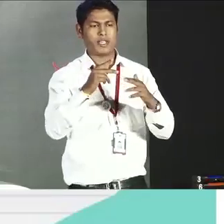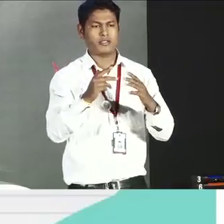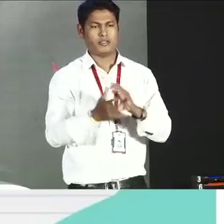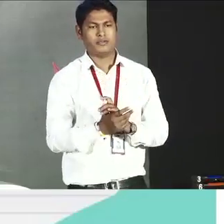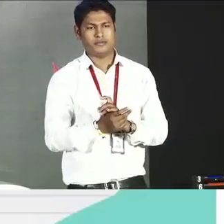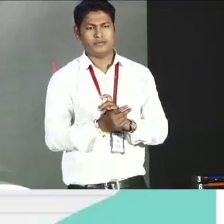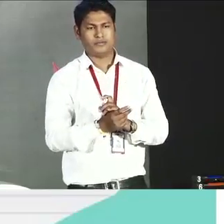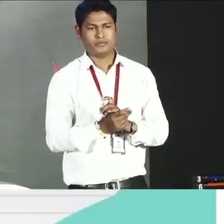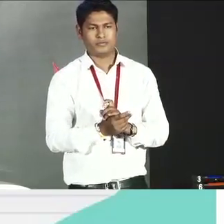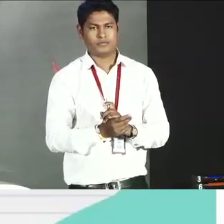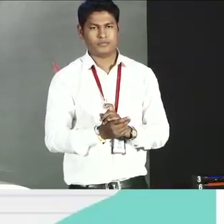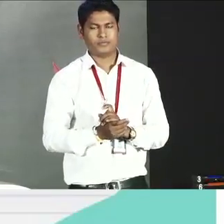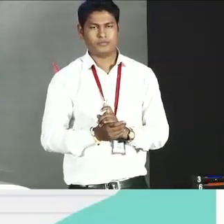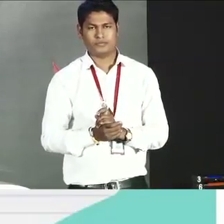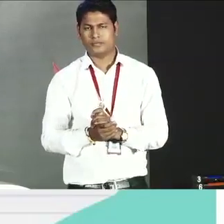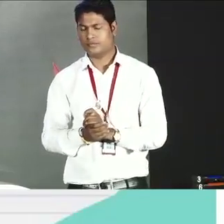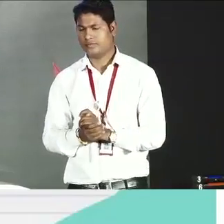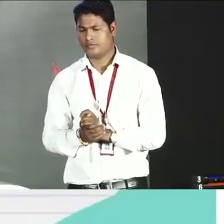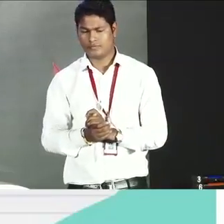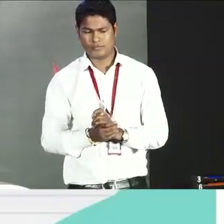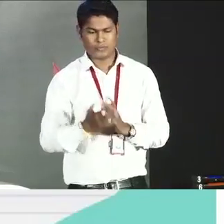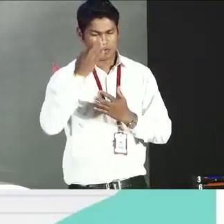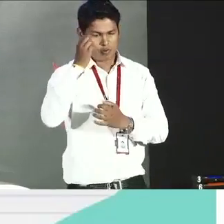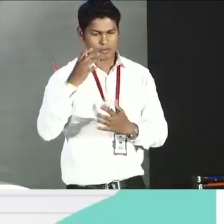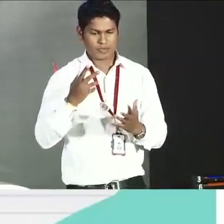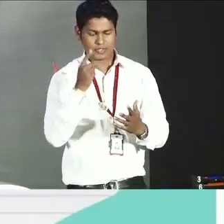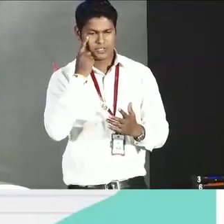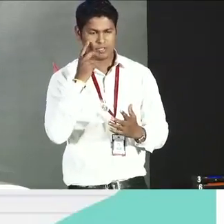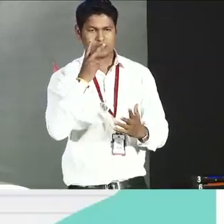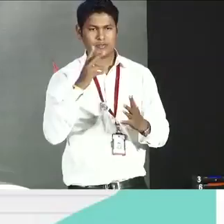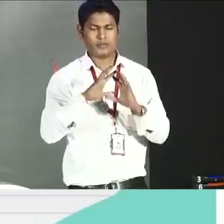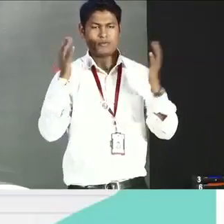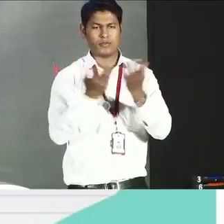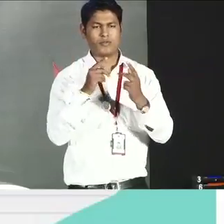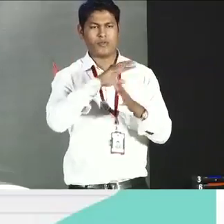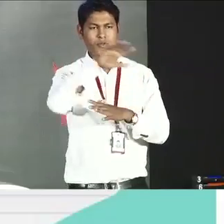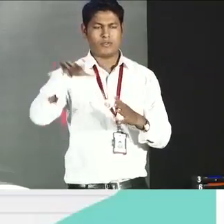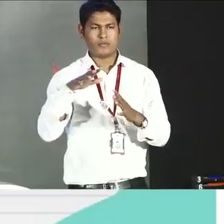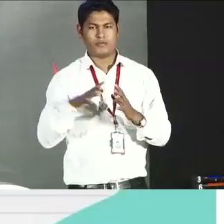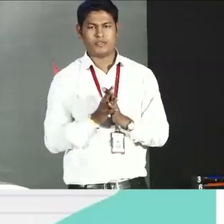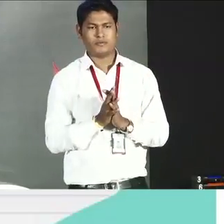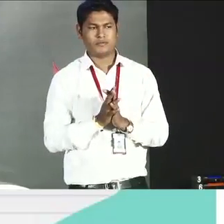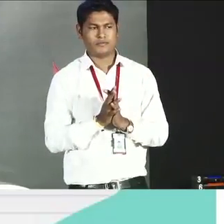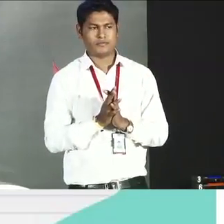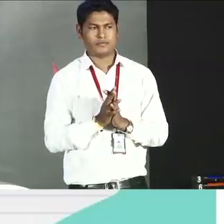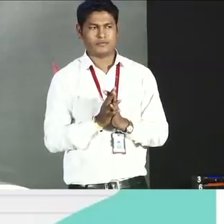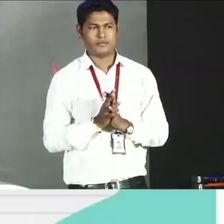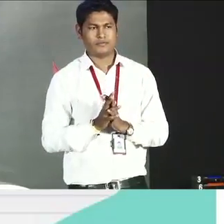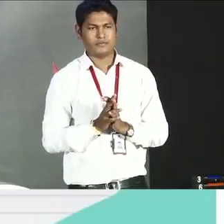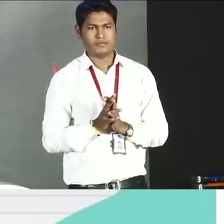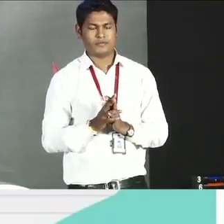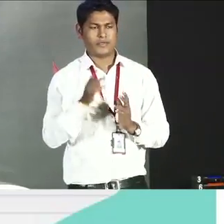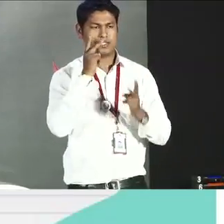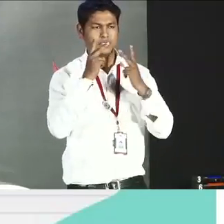spent a lot of time and energy measuring this over the years. But we see this mirrored all over the world. And what you see is an alarming rise. You